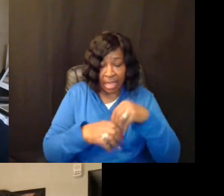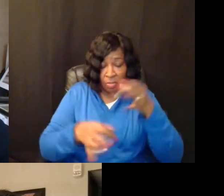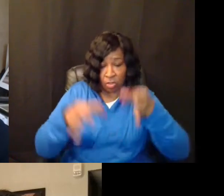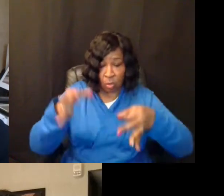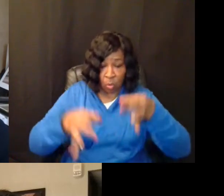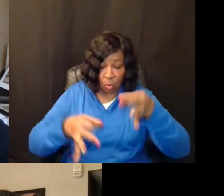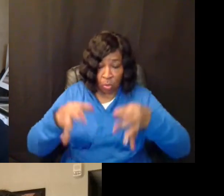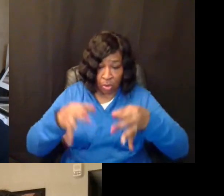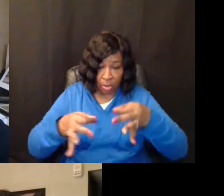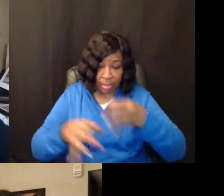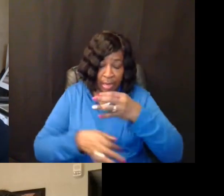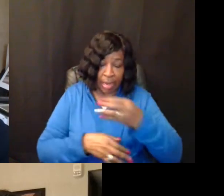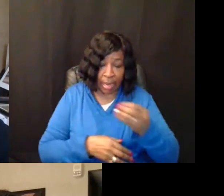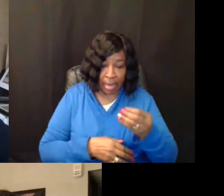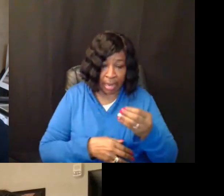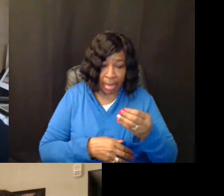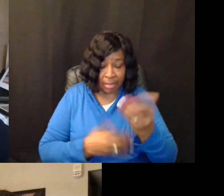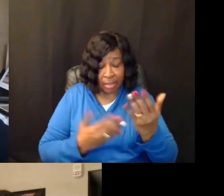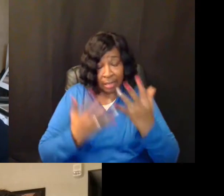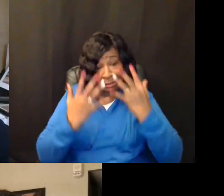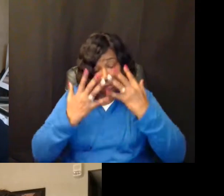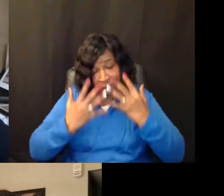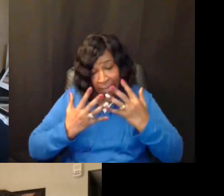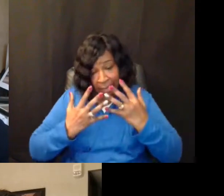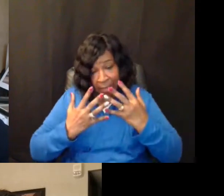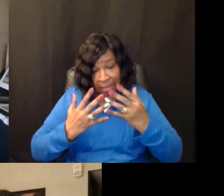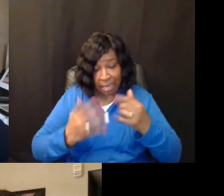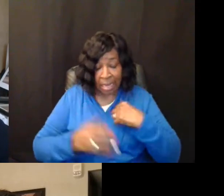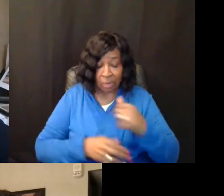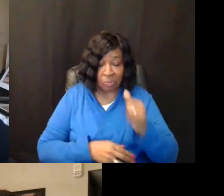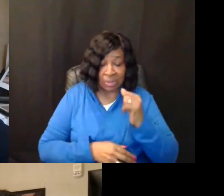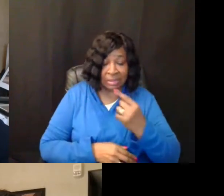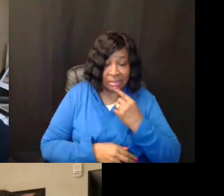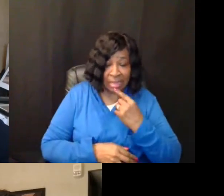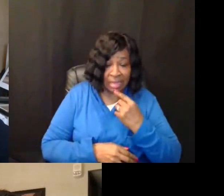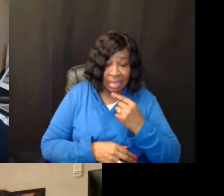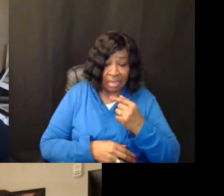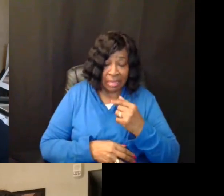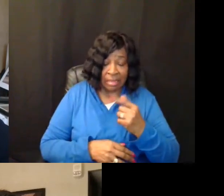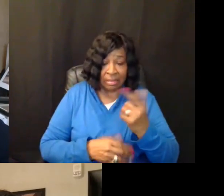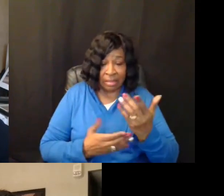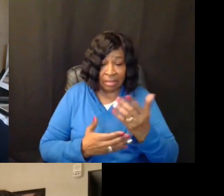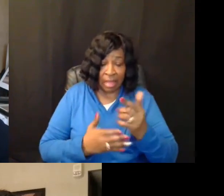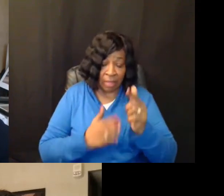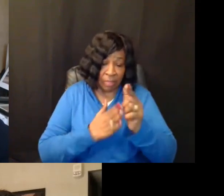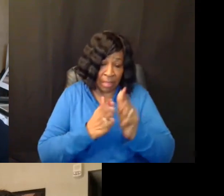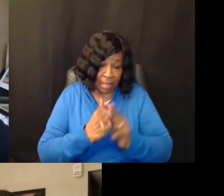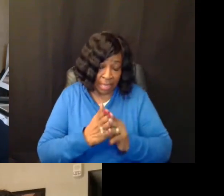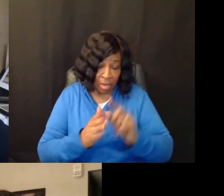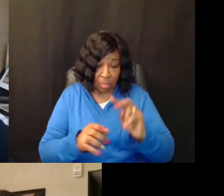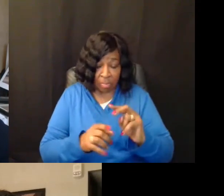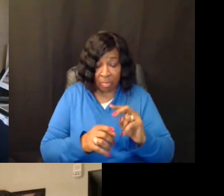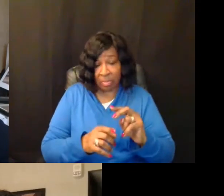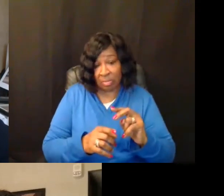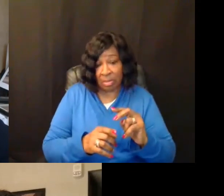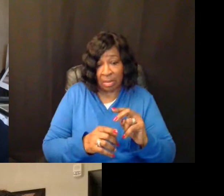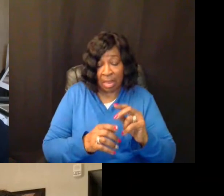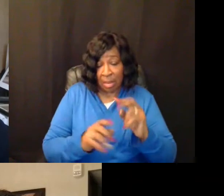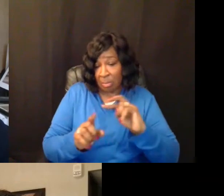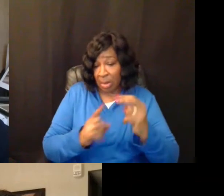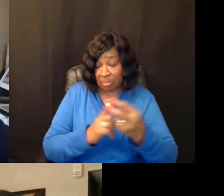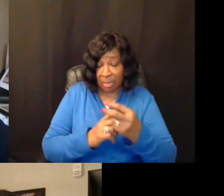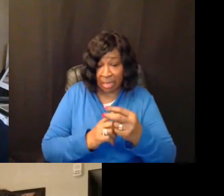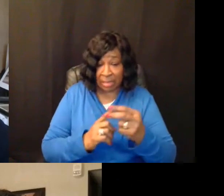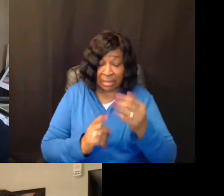courts, and sadly, I would not say the legal prospects for it are looking the best in light of the makeup